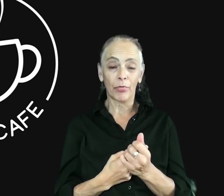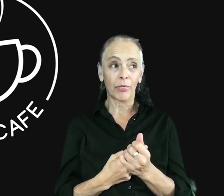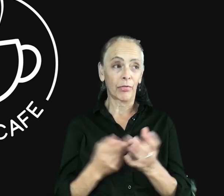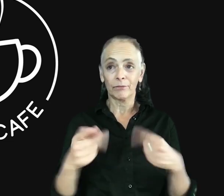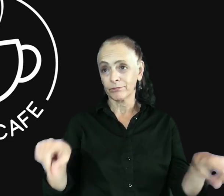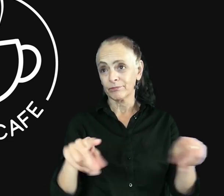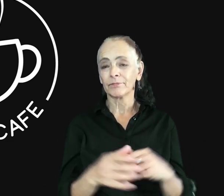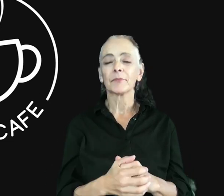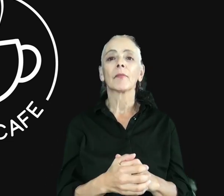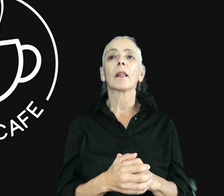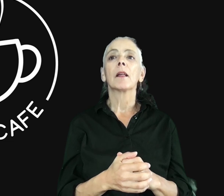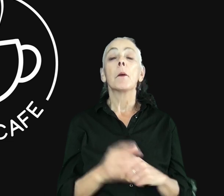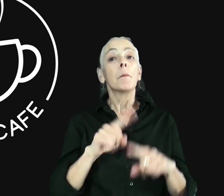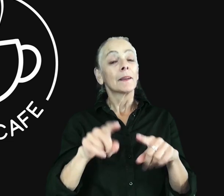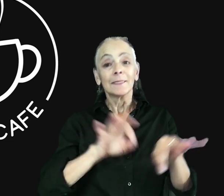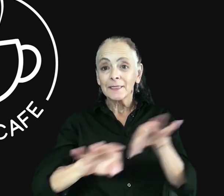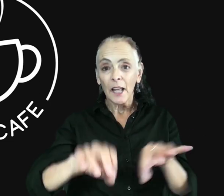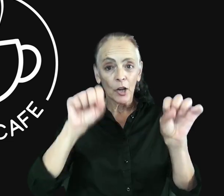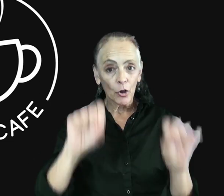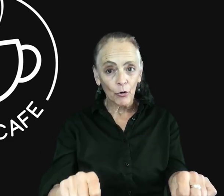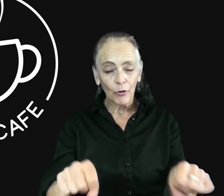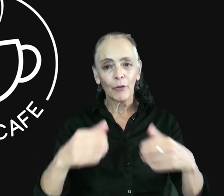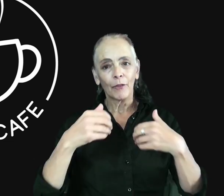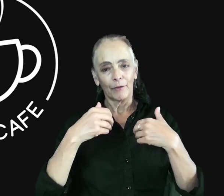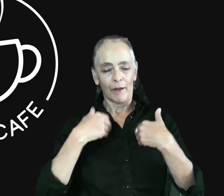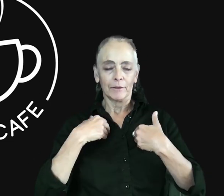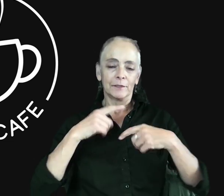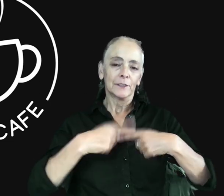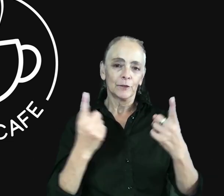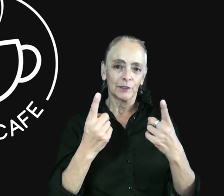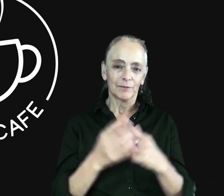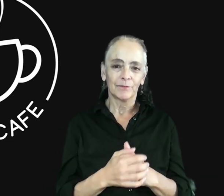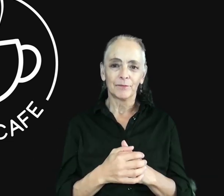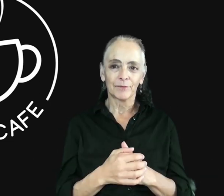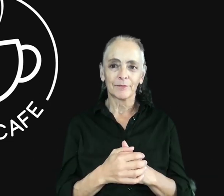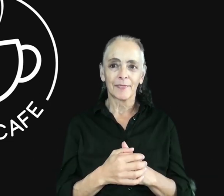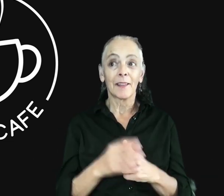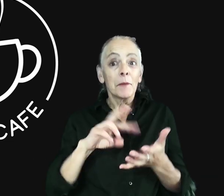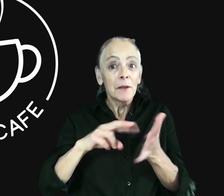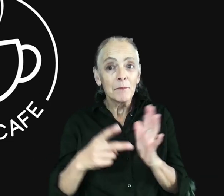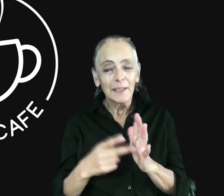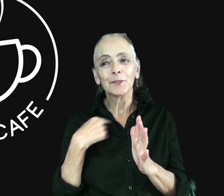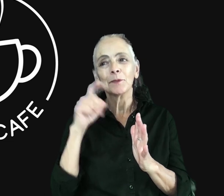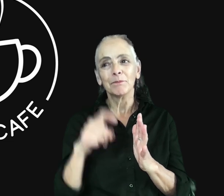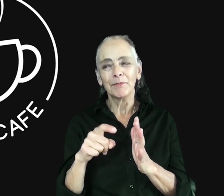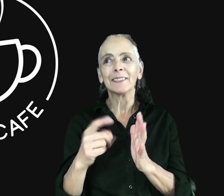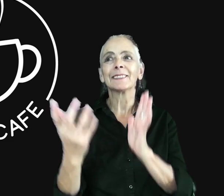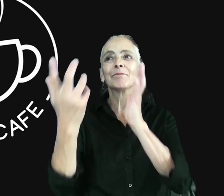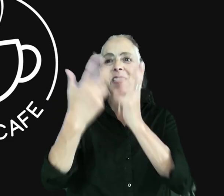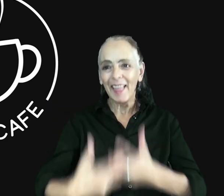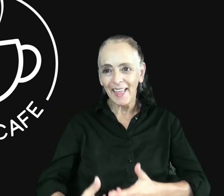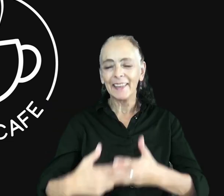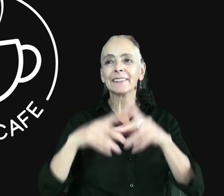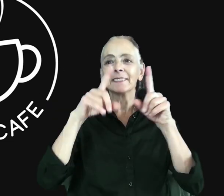believe when it could be it could be otherwise but being otherwise means being blended and doing test